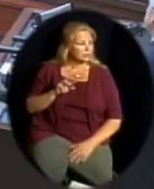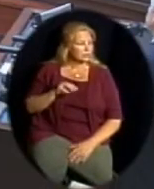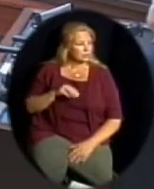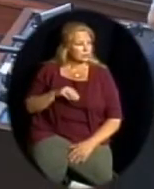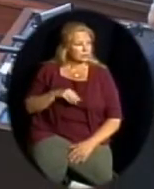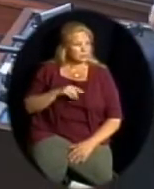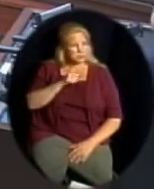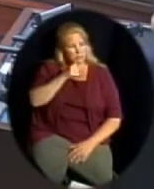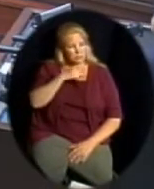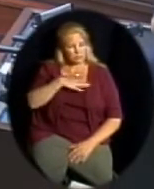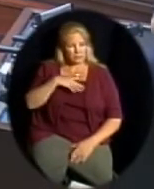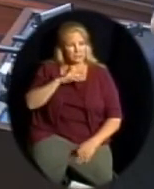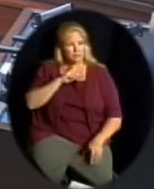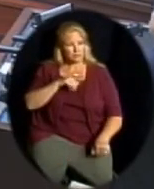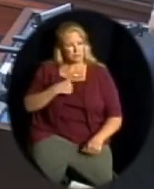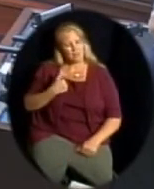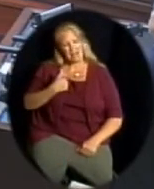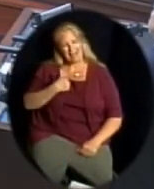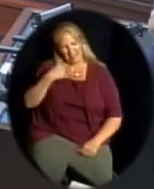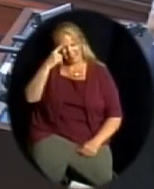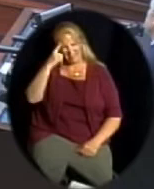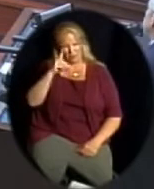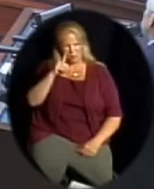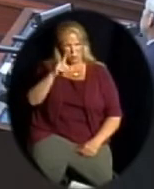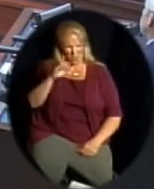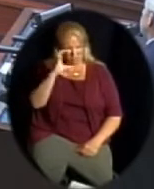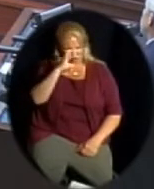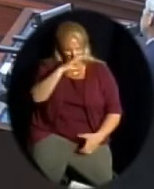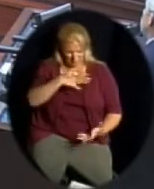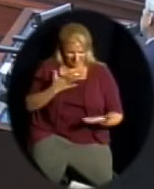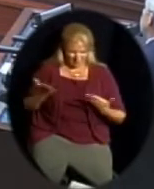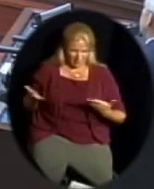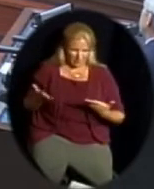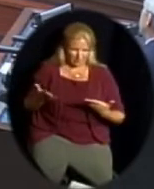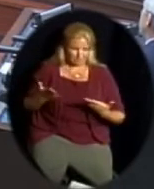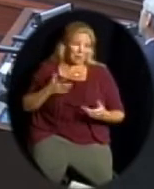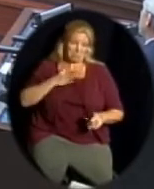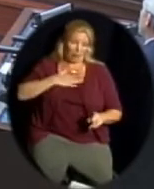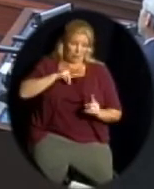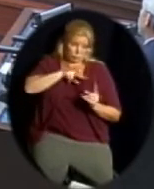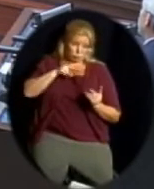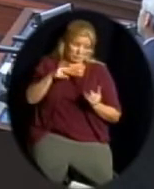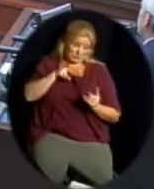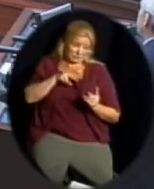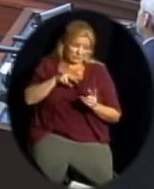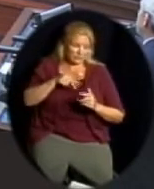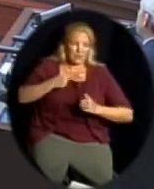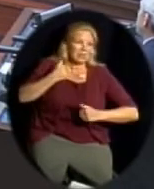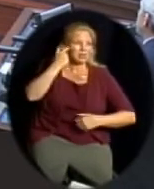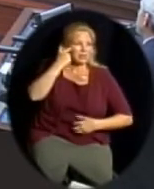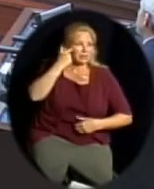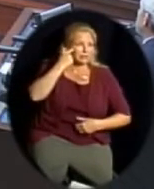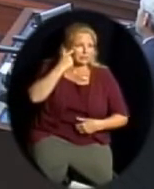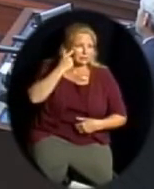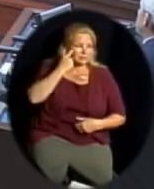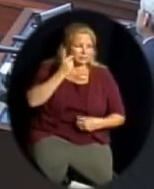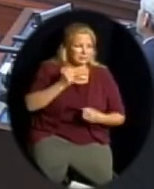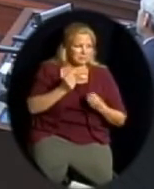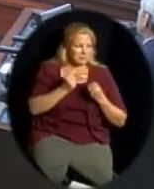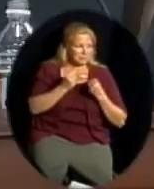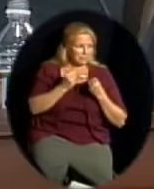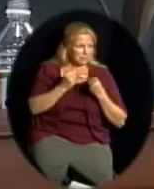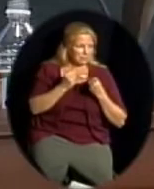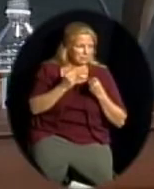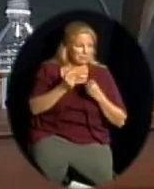peculiarities, if you will, about this upcoming bond issue, at least from my perspective, is that so much of what we've done in past